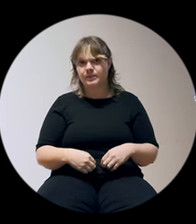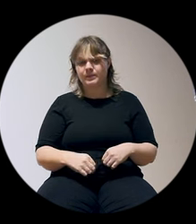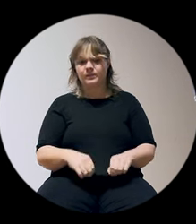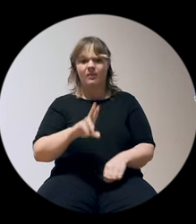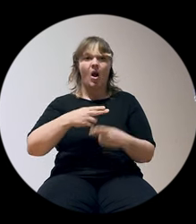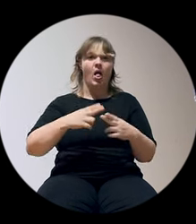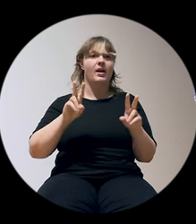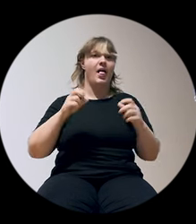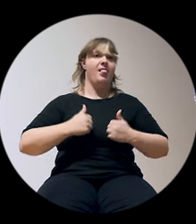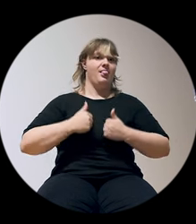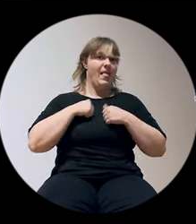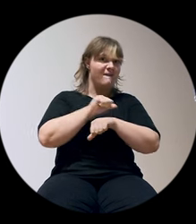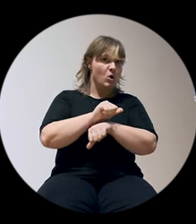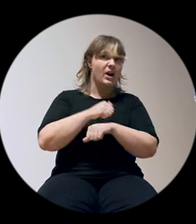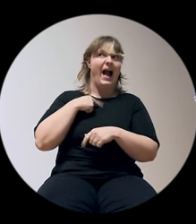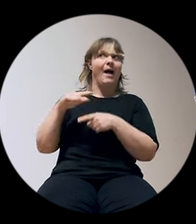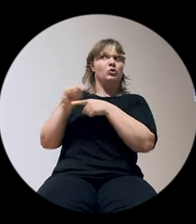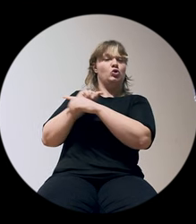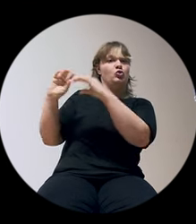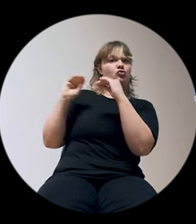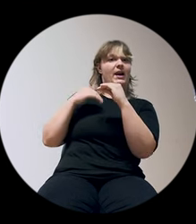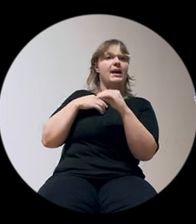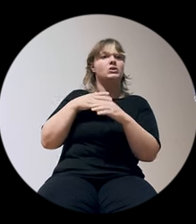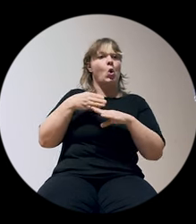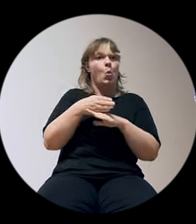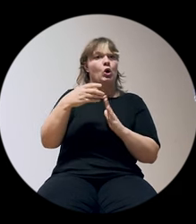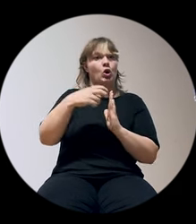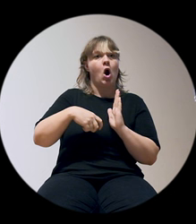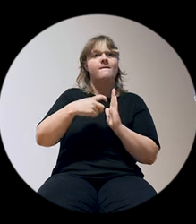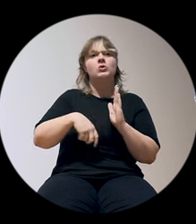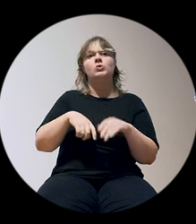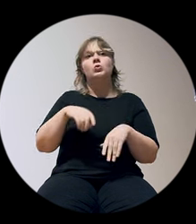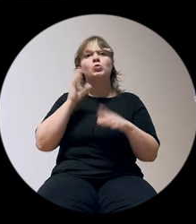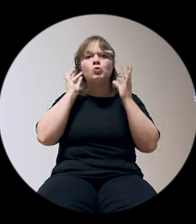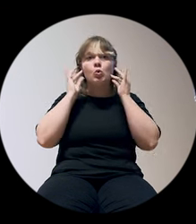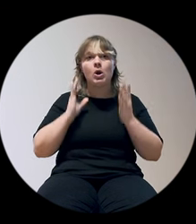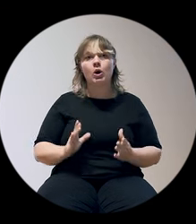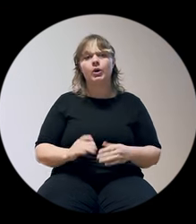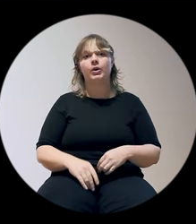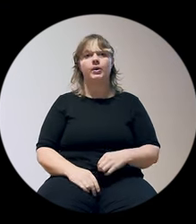I call it life work. I was trained as a wood carver and jeweler, and I